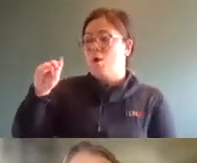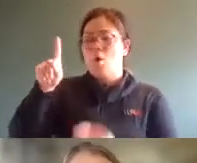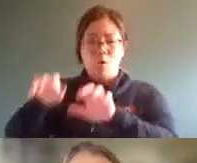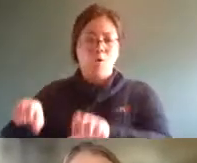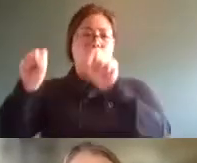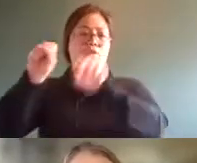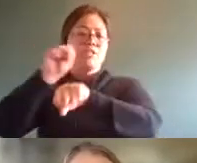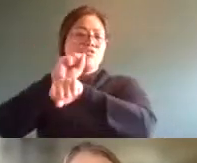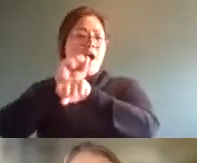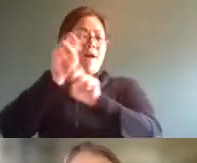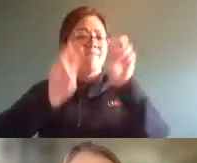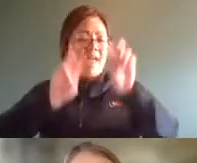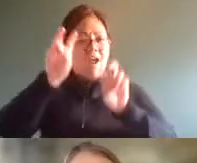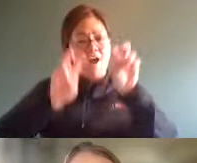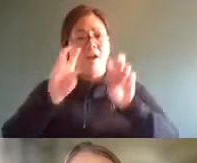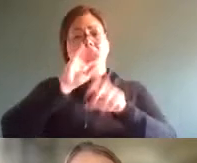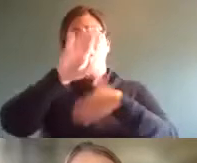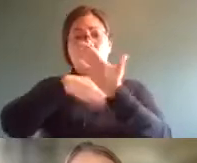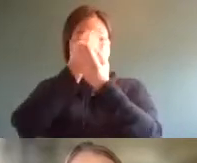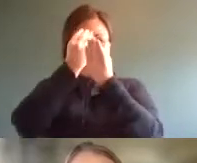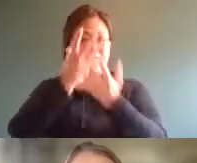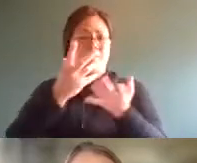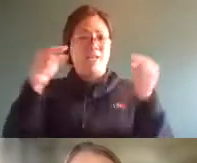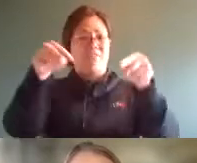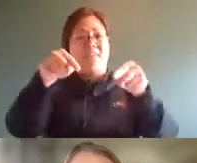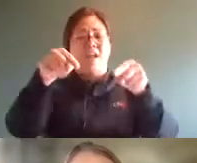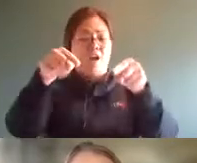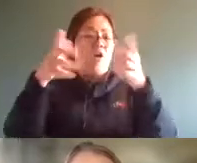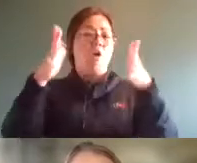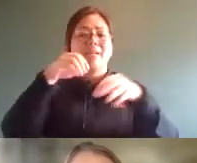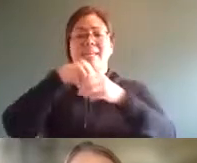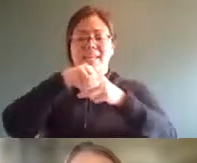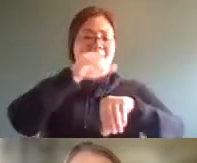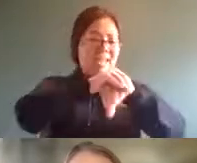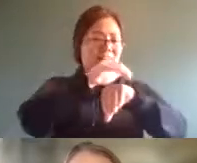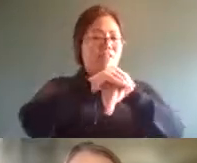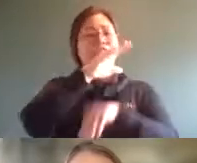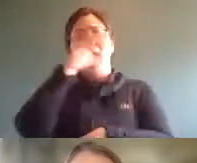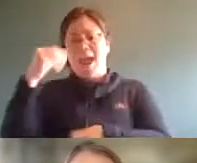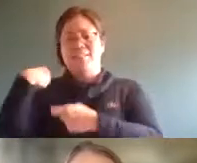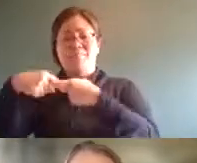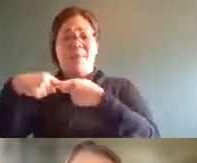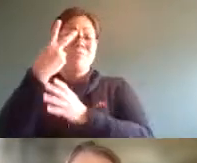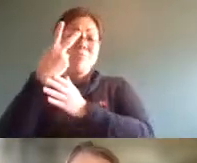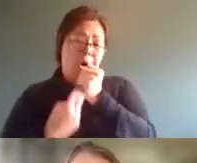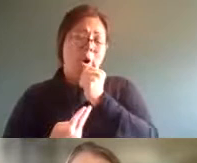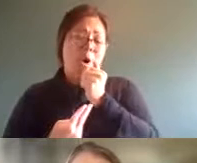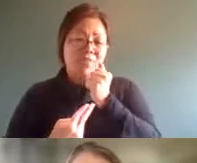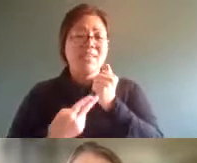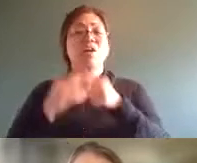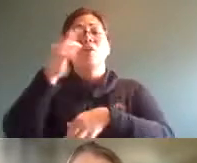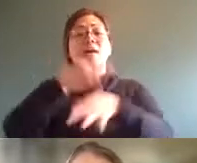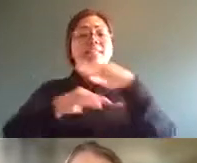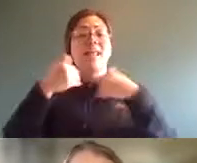the information here is listed both in English as well as Spanish. So they have it, rather than having 2